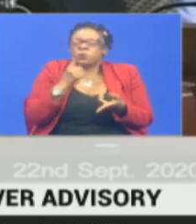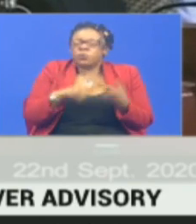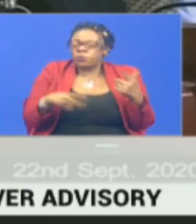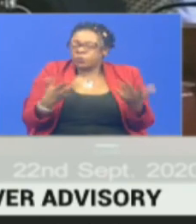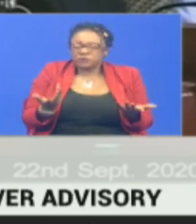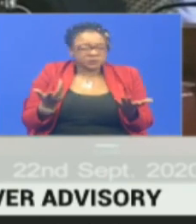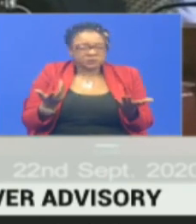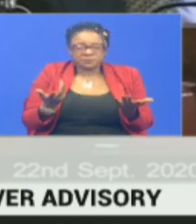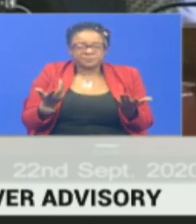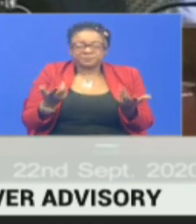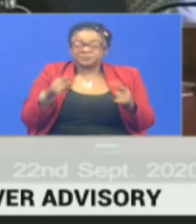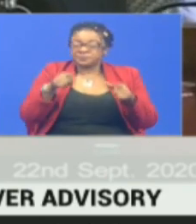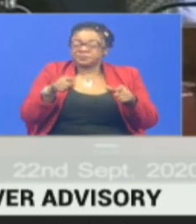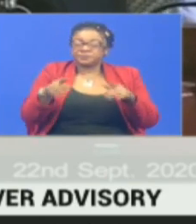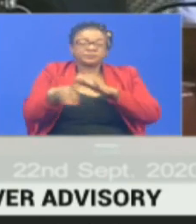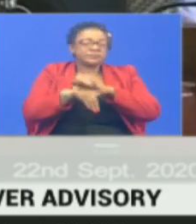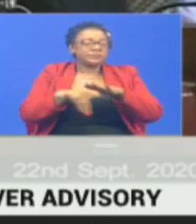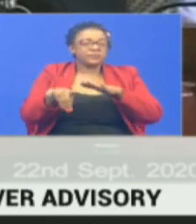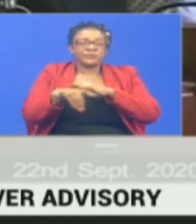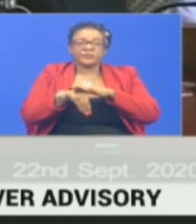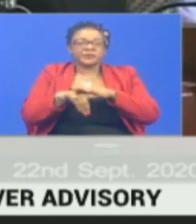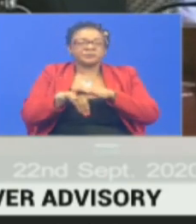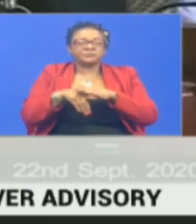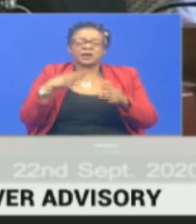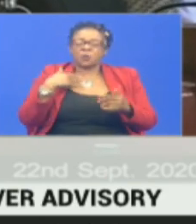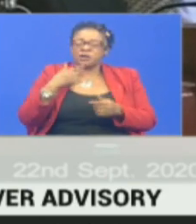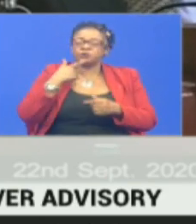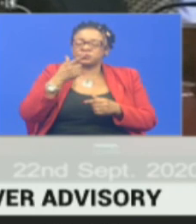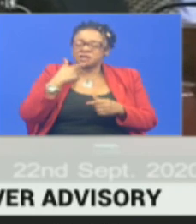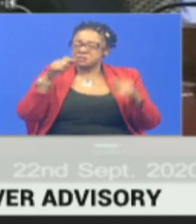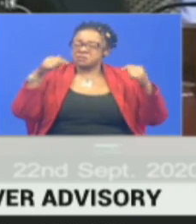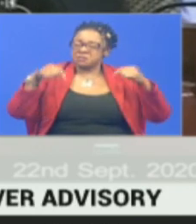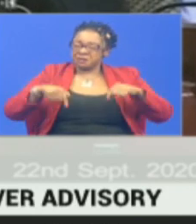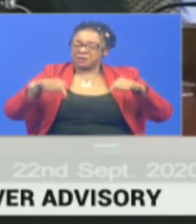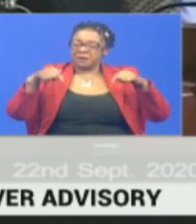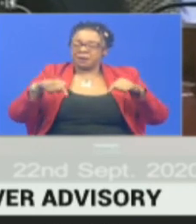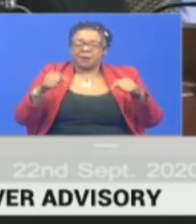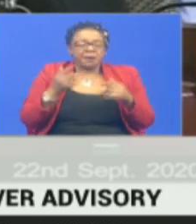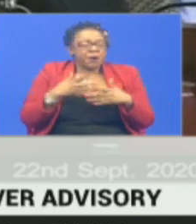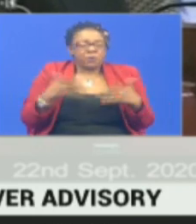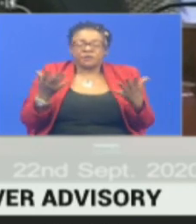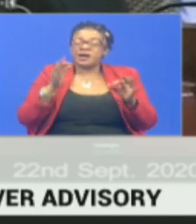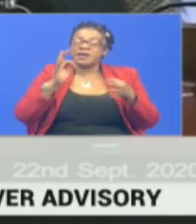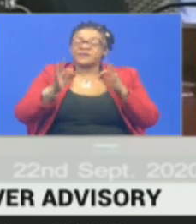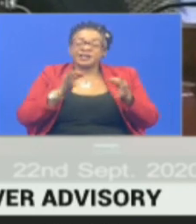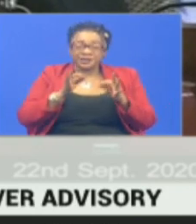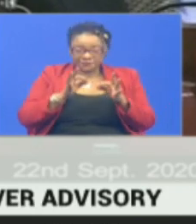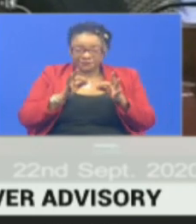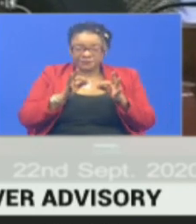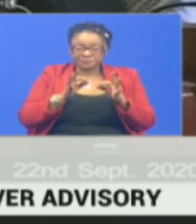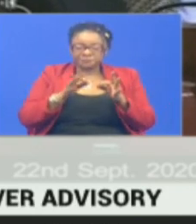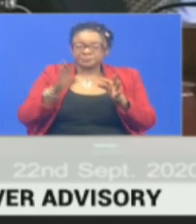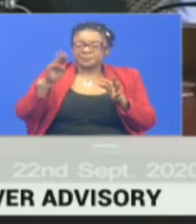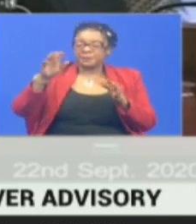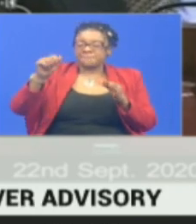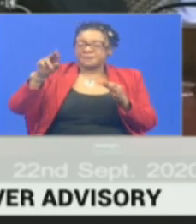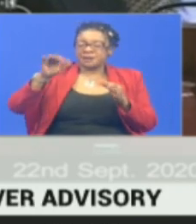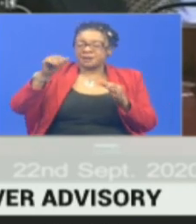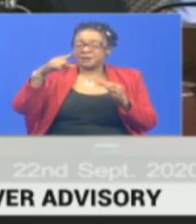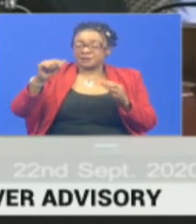this principle, Mr. Speaker, I want to say it here, however, even if Maraga was to